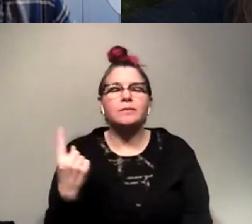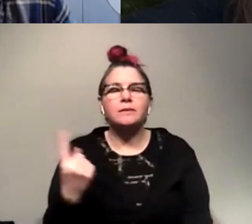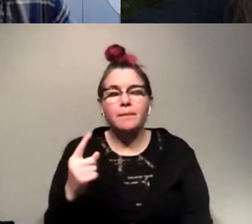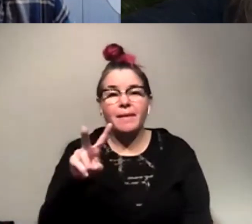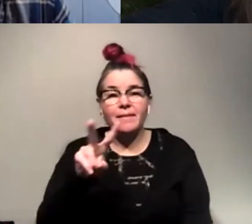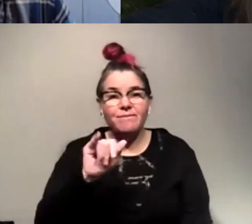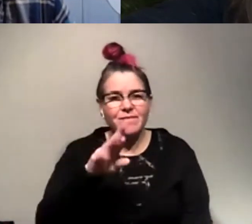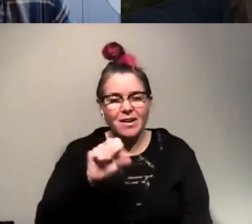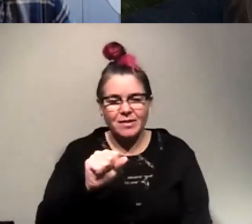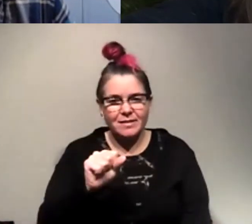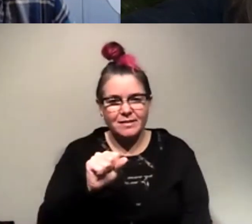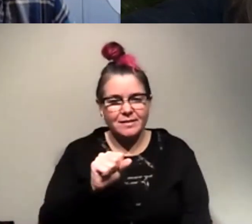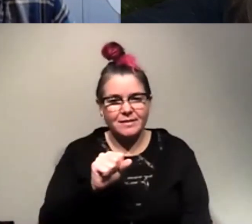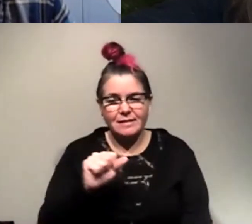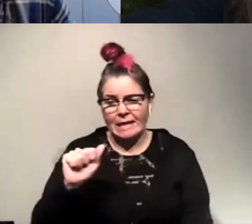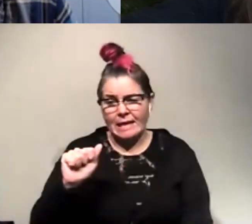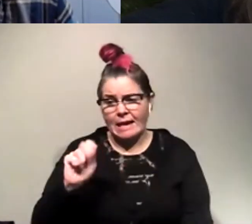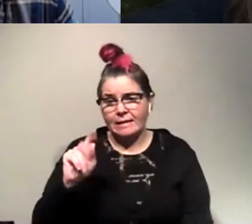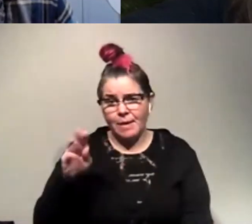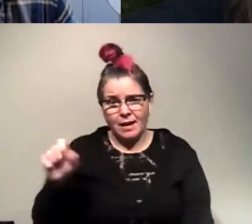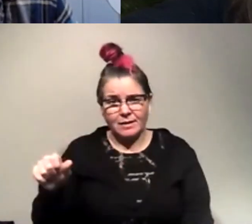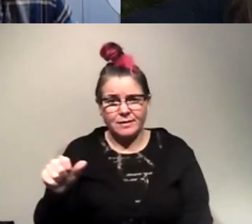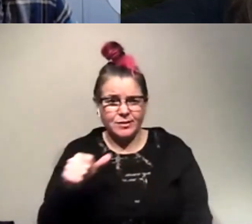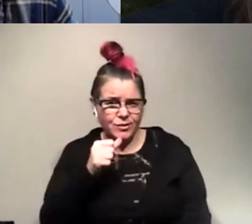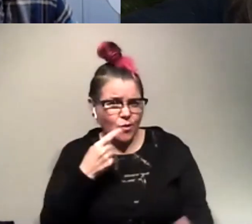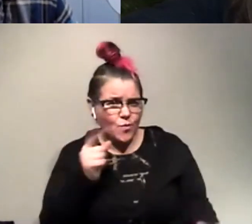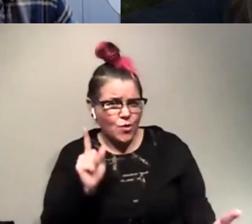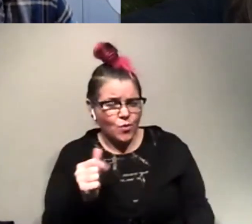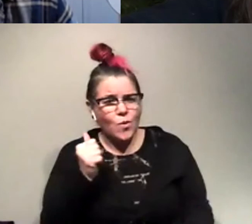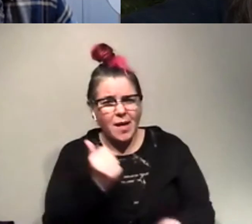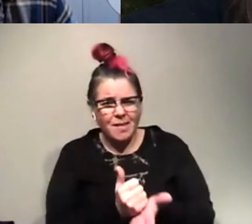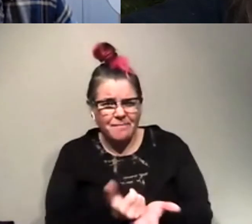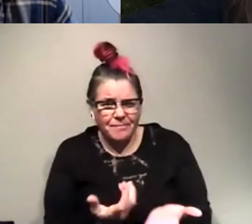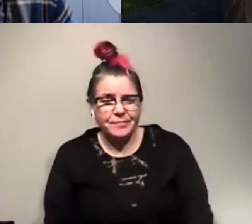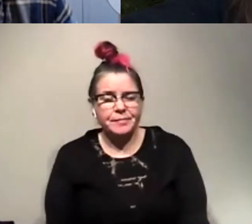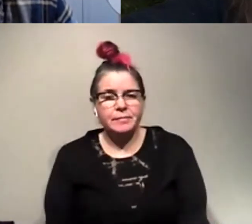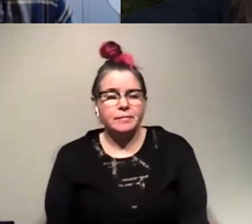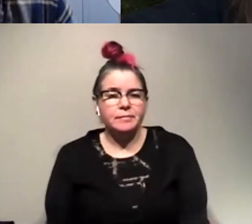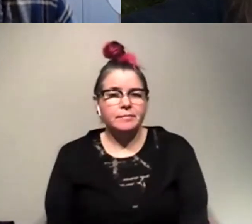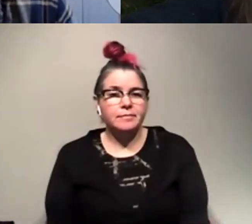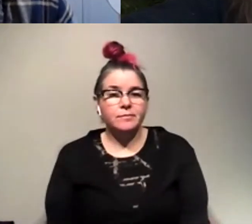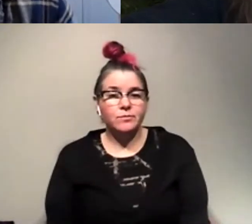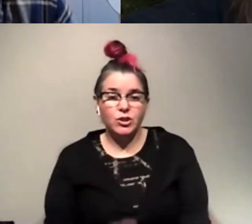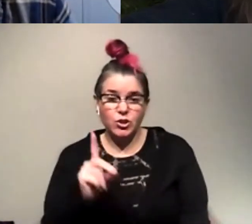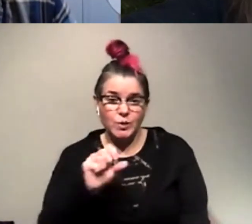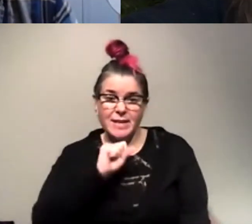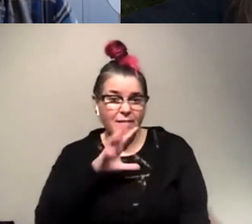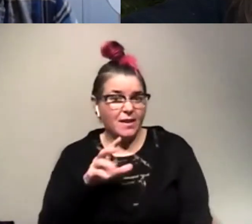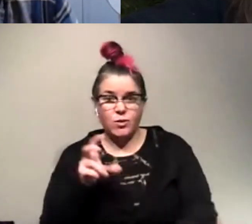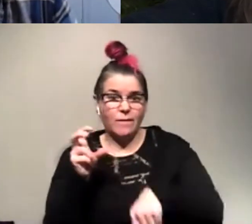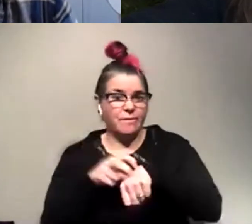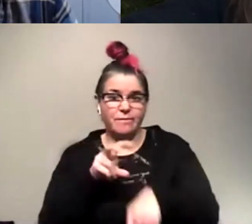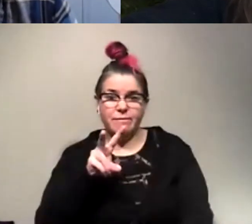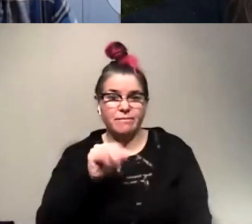virus. Antibiotics often don't, I mean, they don't really help. They don't do anything to a virus.